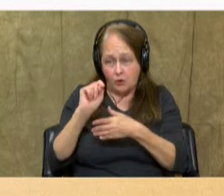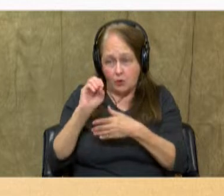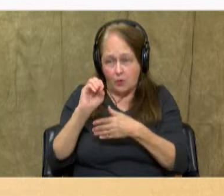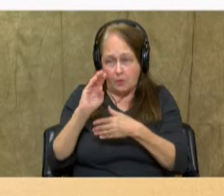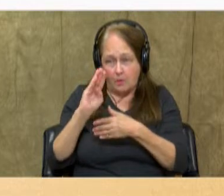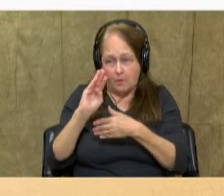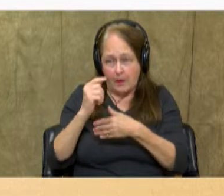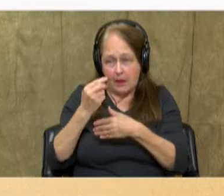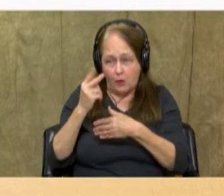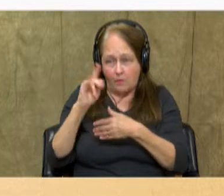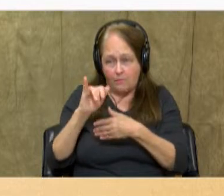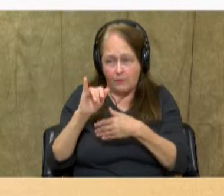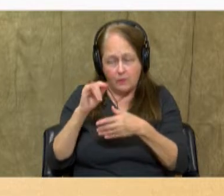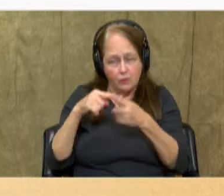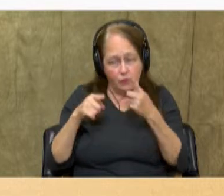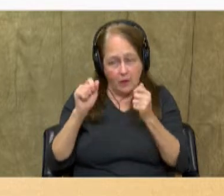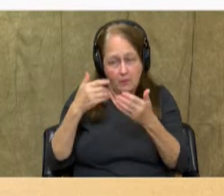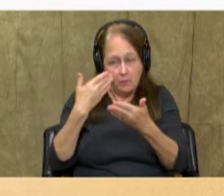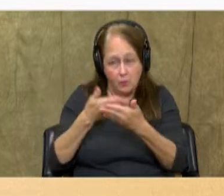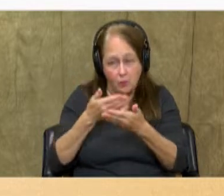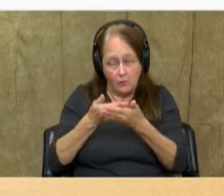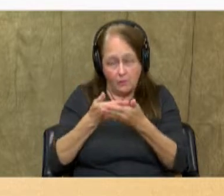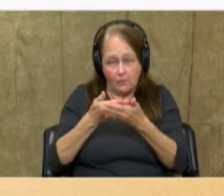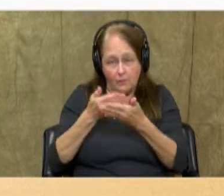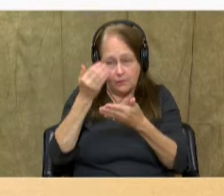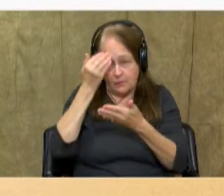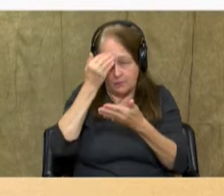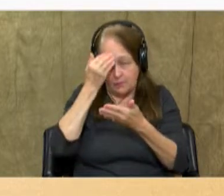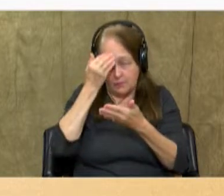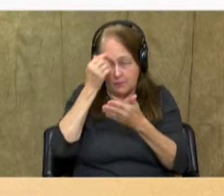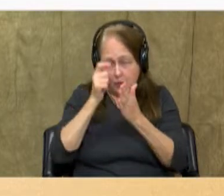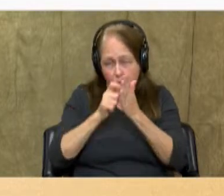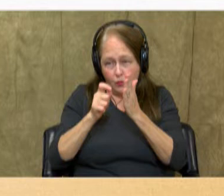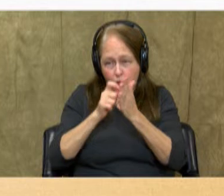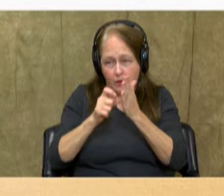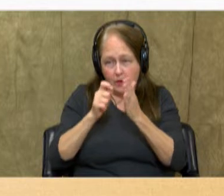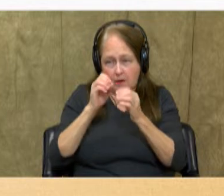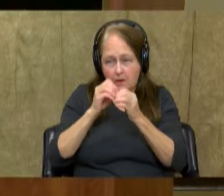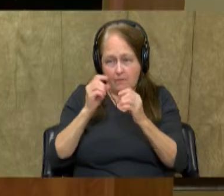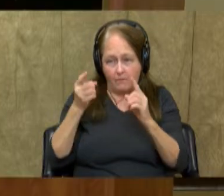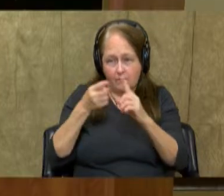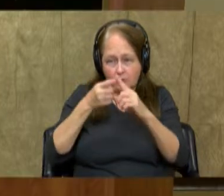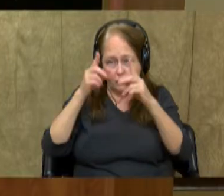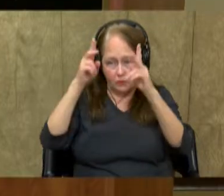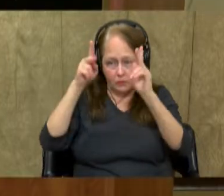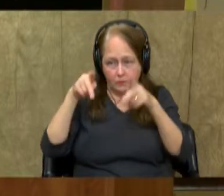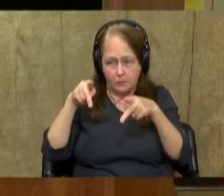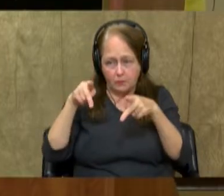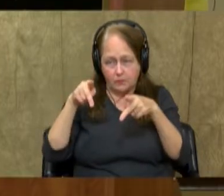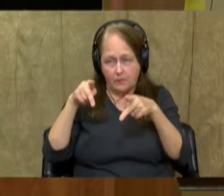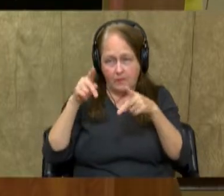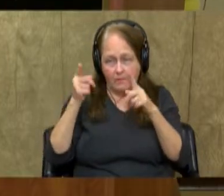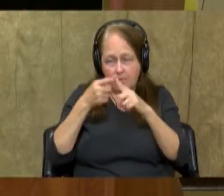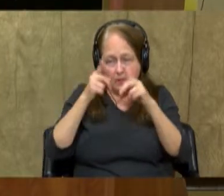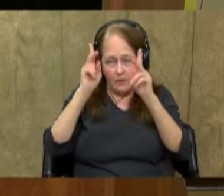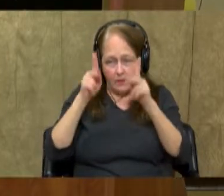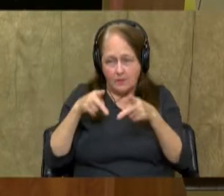about an autobiography? Well, for starters, we know that it's written in first person. We also know